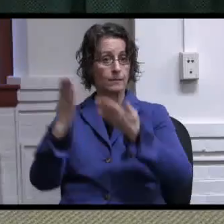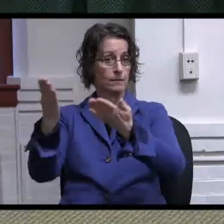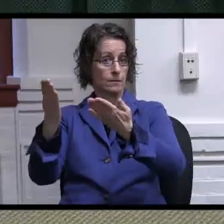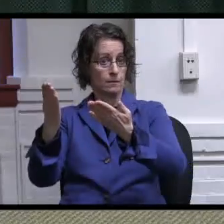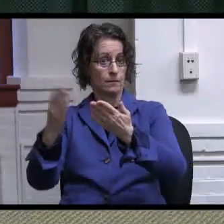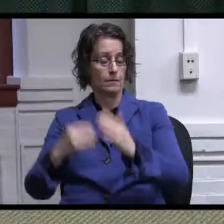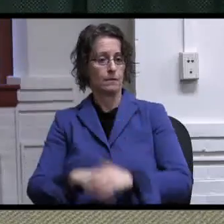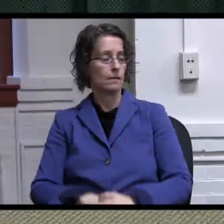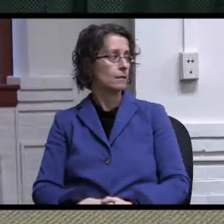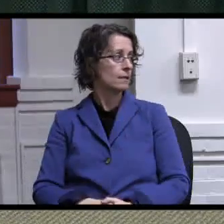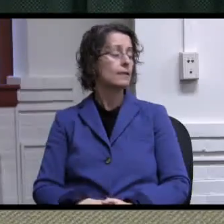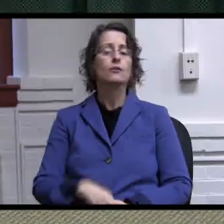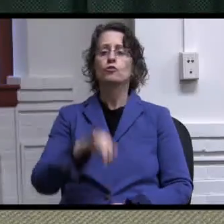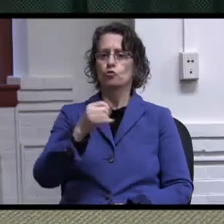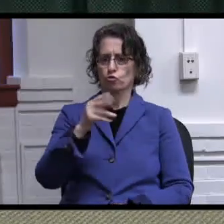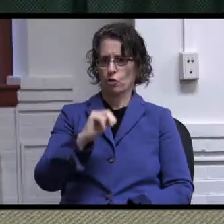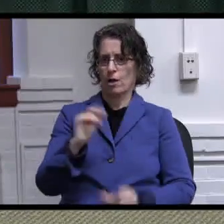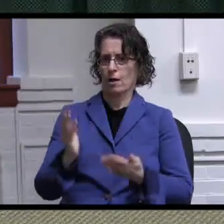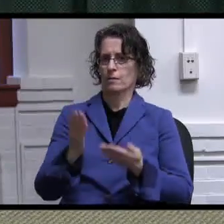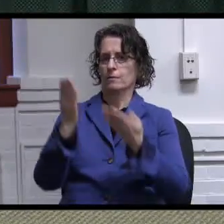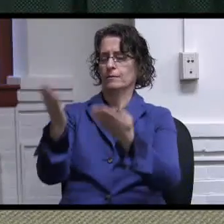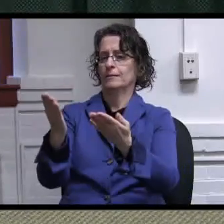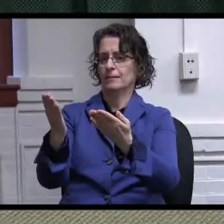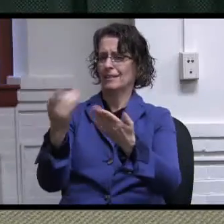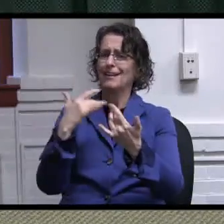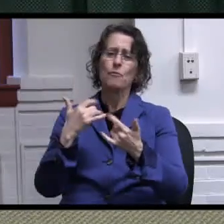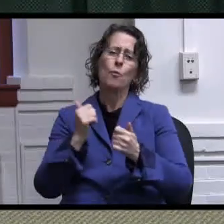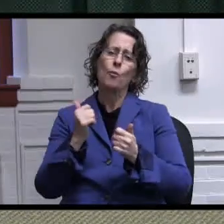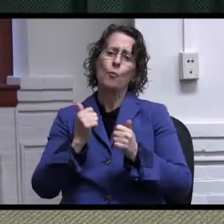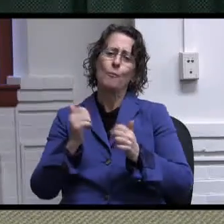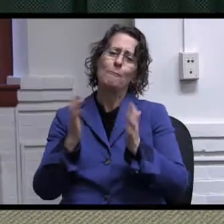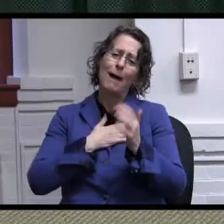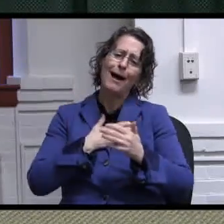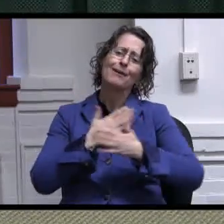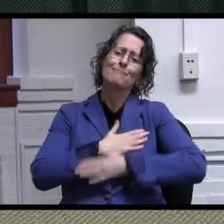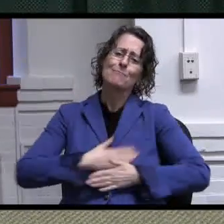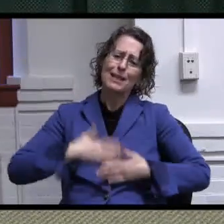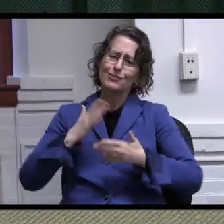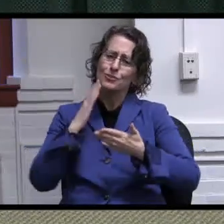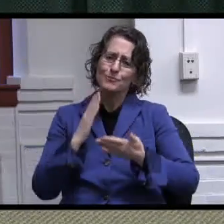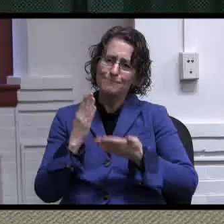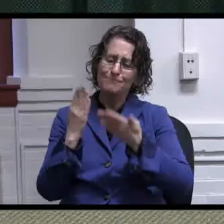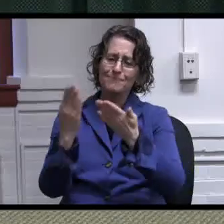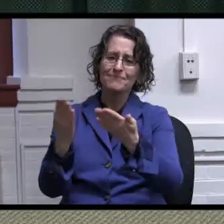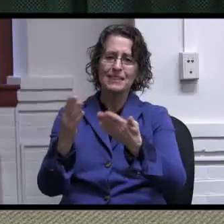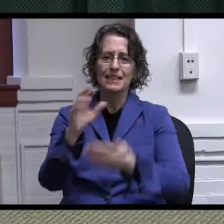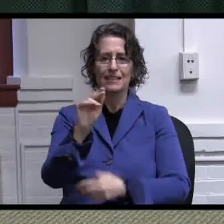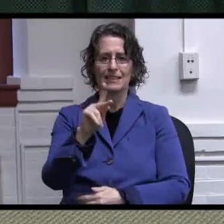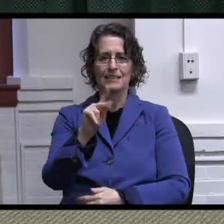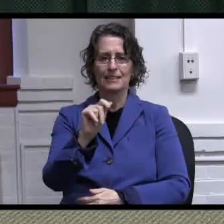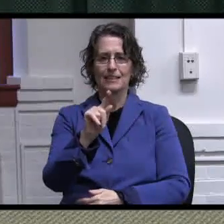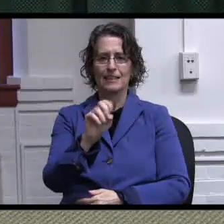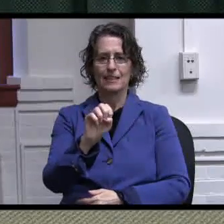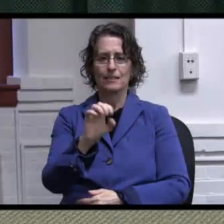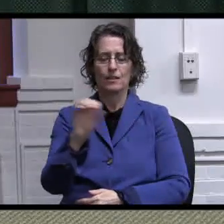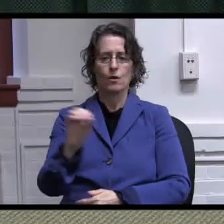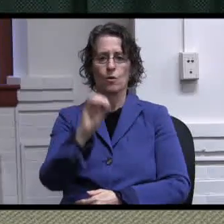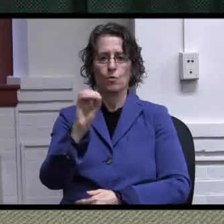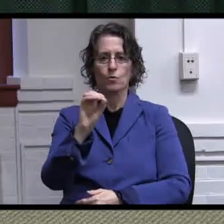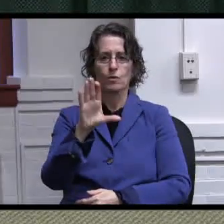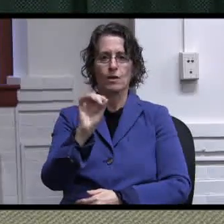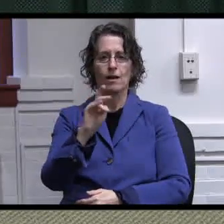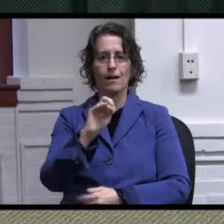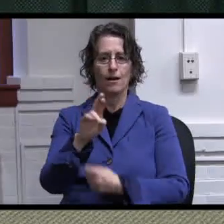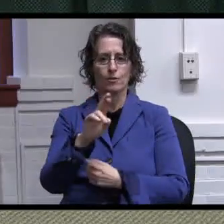chair? Yes, I would love to. With great pleasure, I would like to nominate Kate O'Connor as chair of the Select